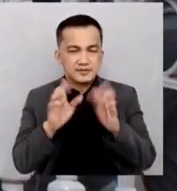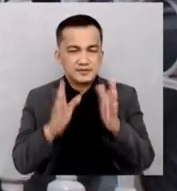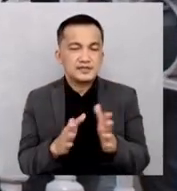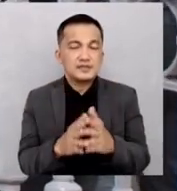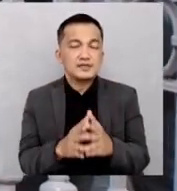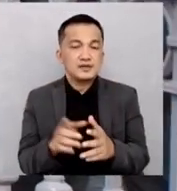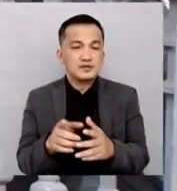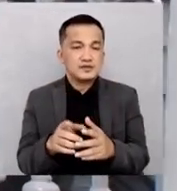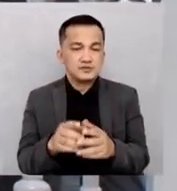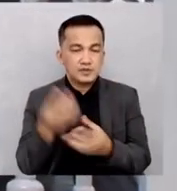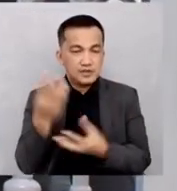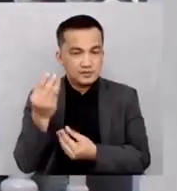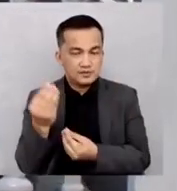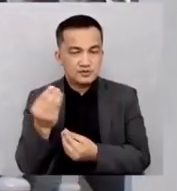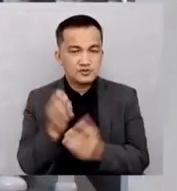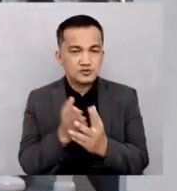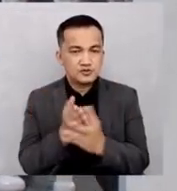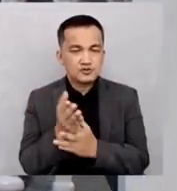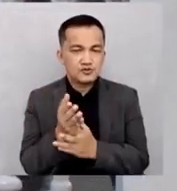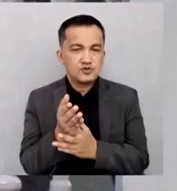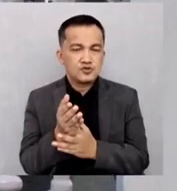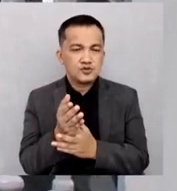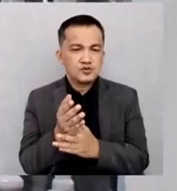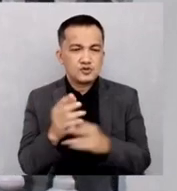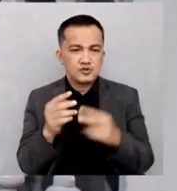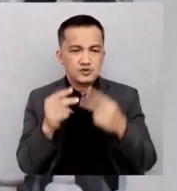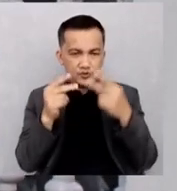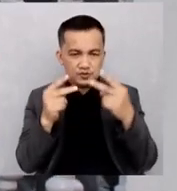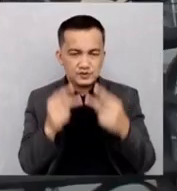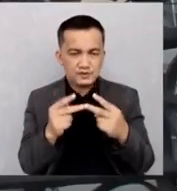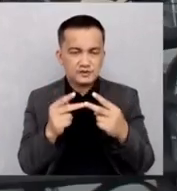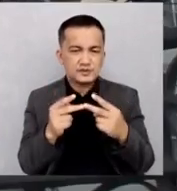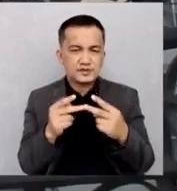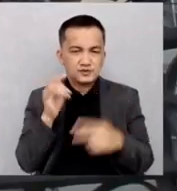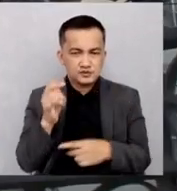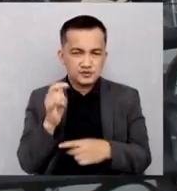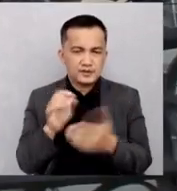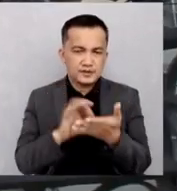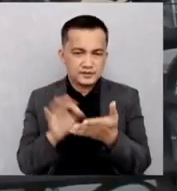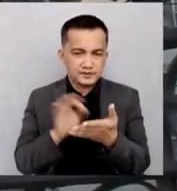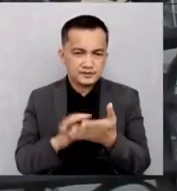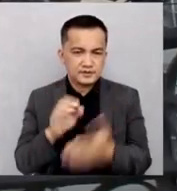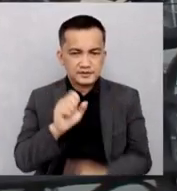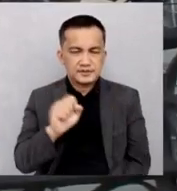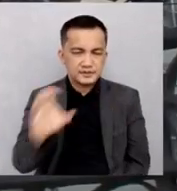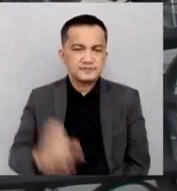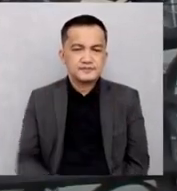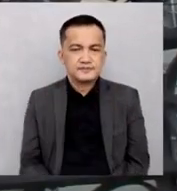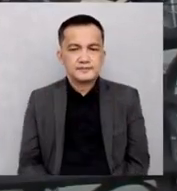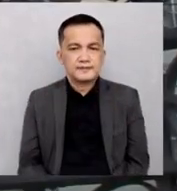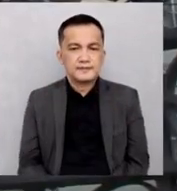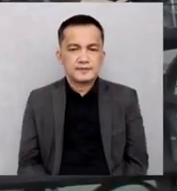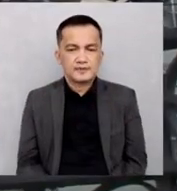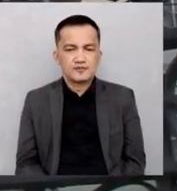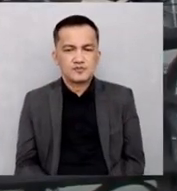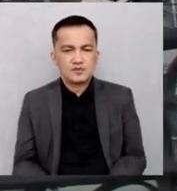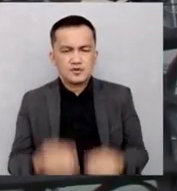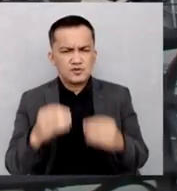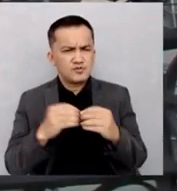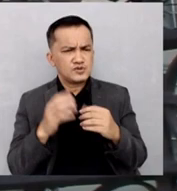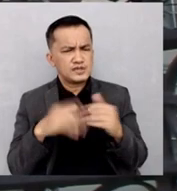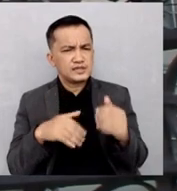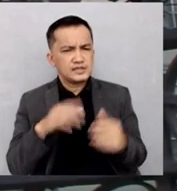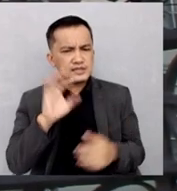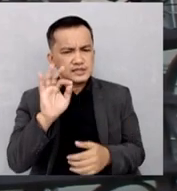will be updated through the website and YouTube accounts of the Supreme Court. There are more than 9,000